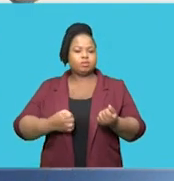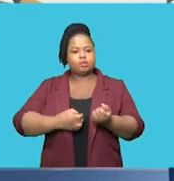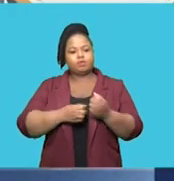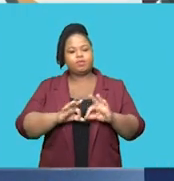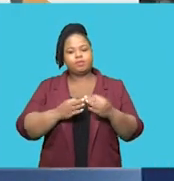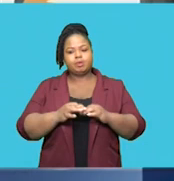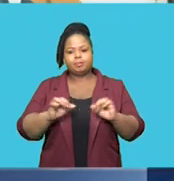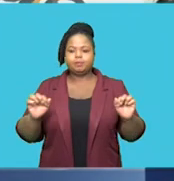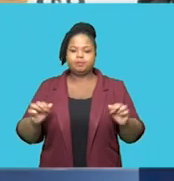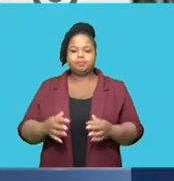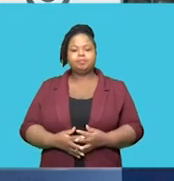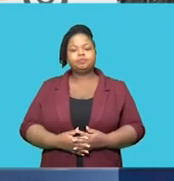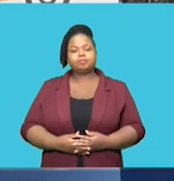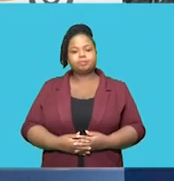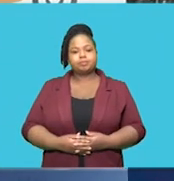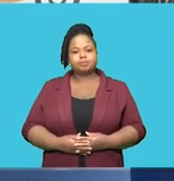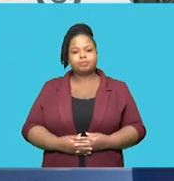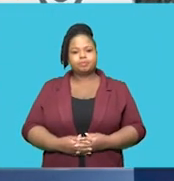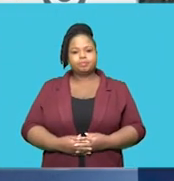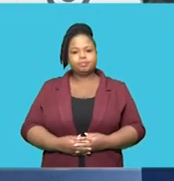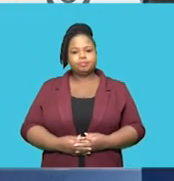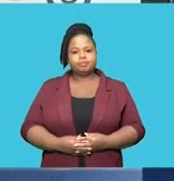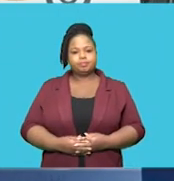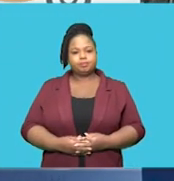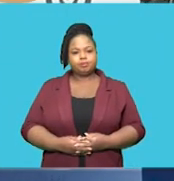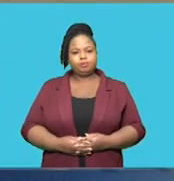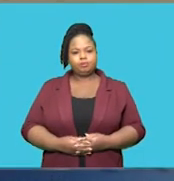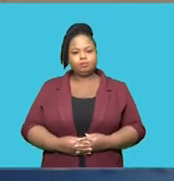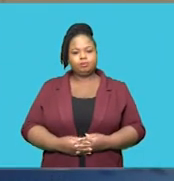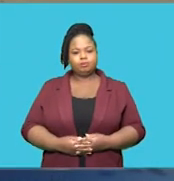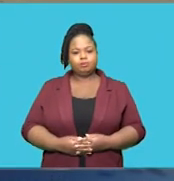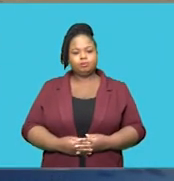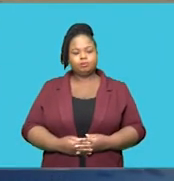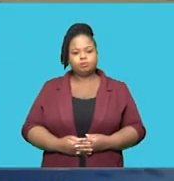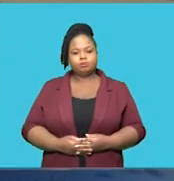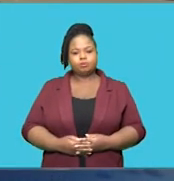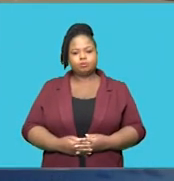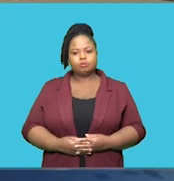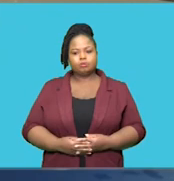imindeni eminingi. Ezindabeni